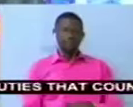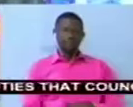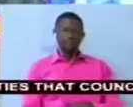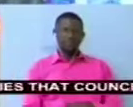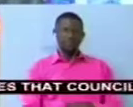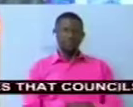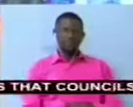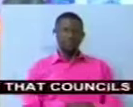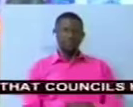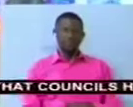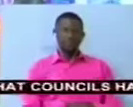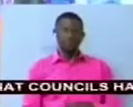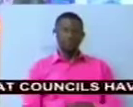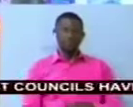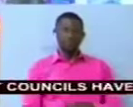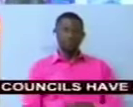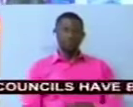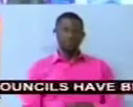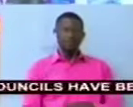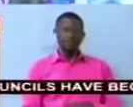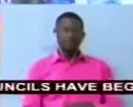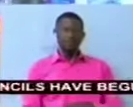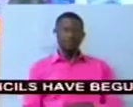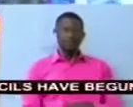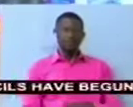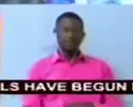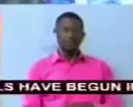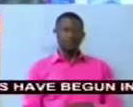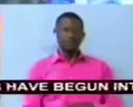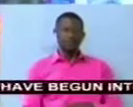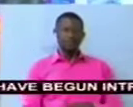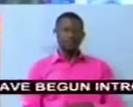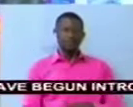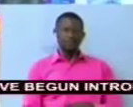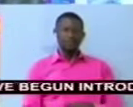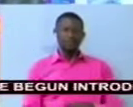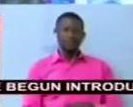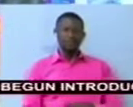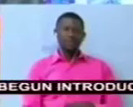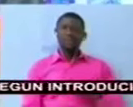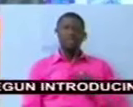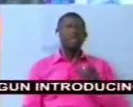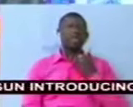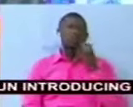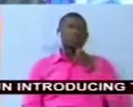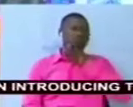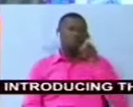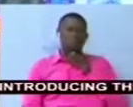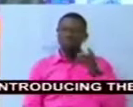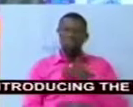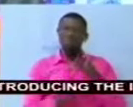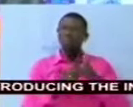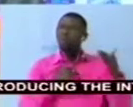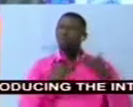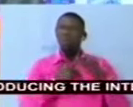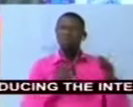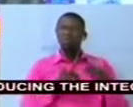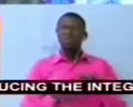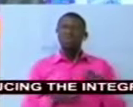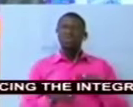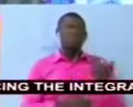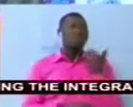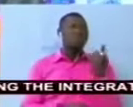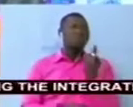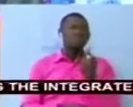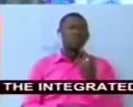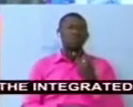nga report li ci NIA li fi ni drug squad. The interrogation was not that much lengthy. It's only why I reported the